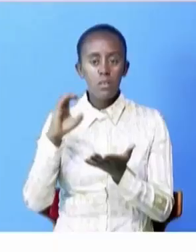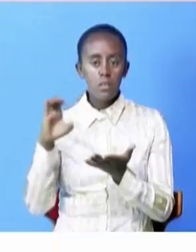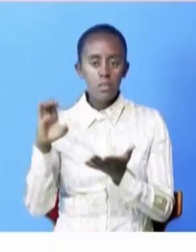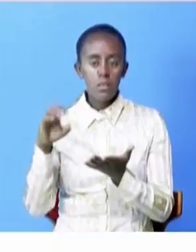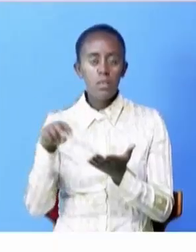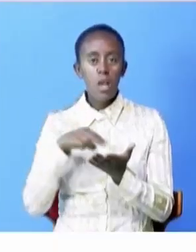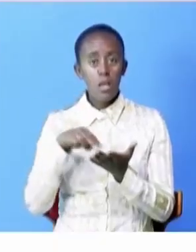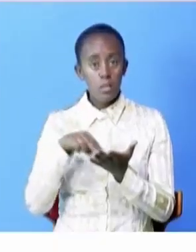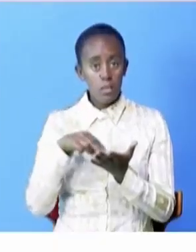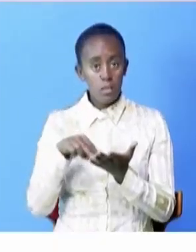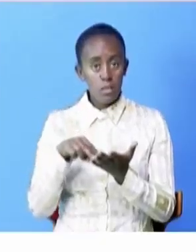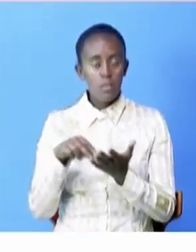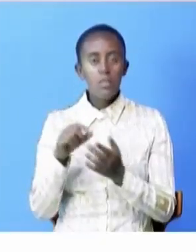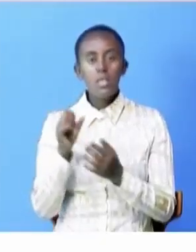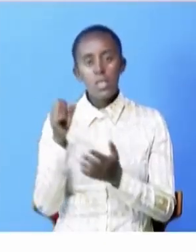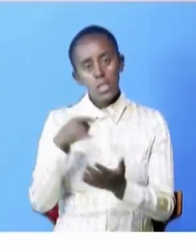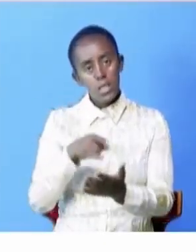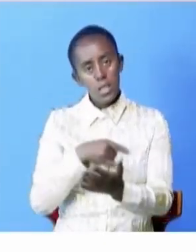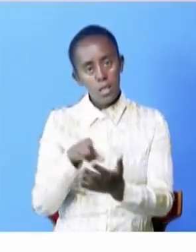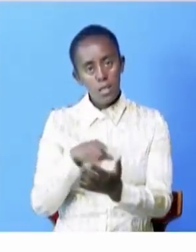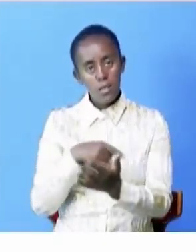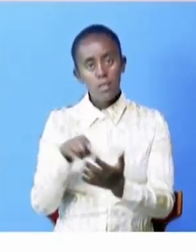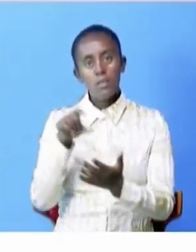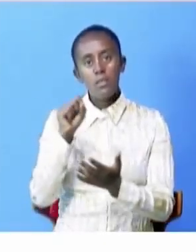comma, sing,